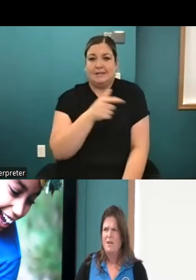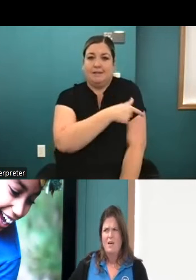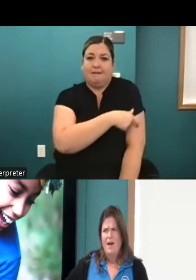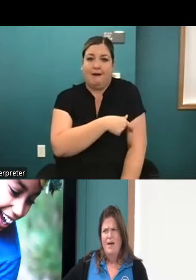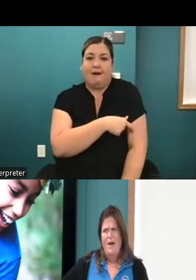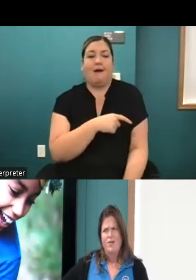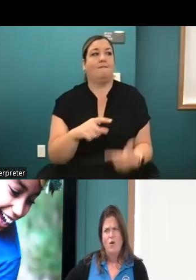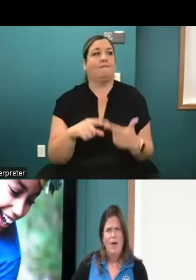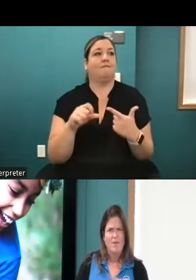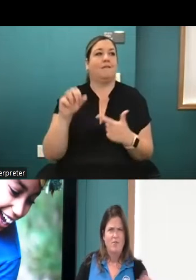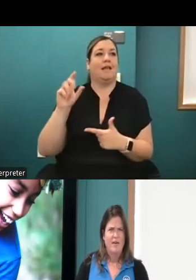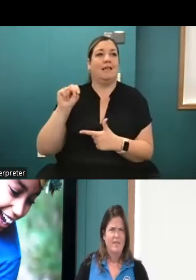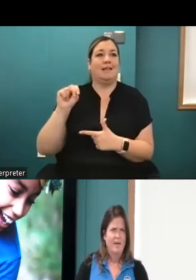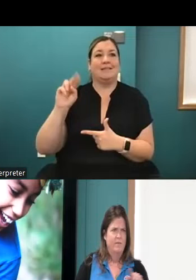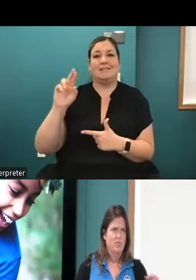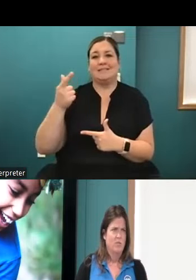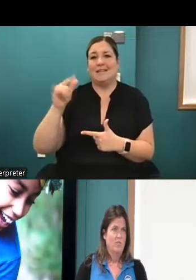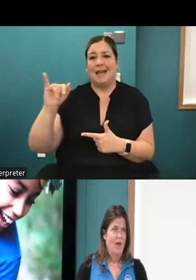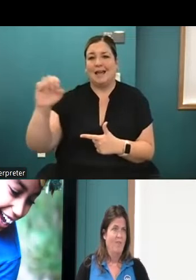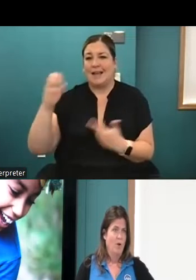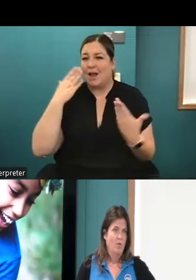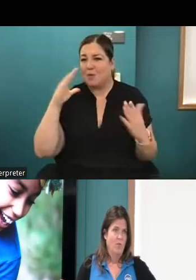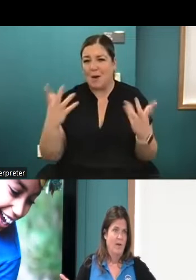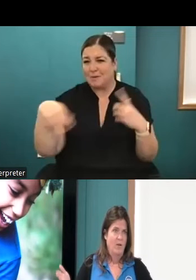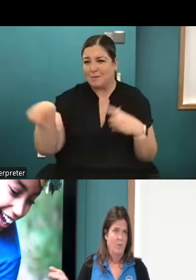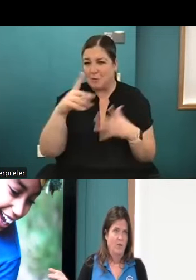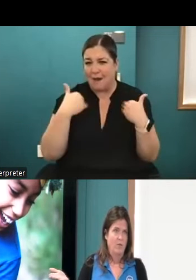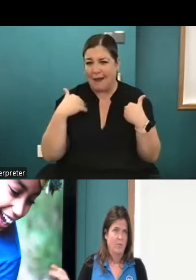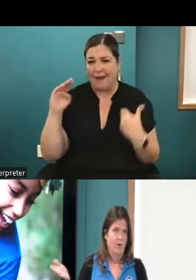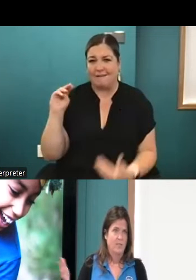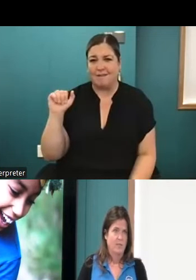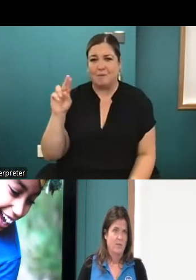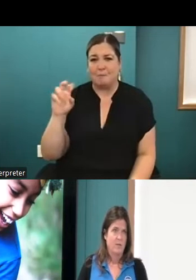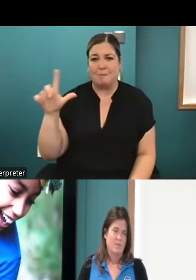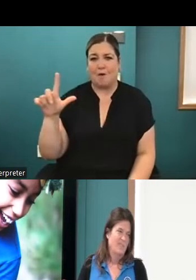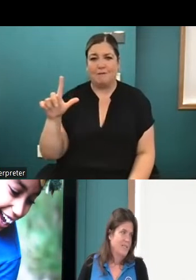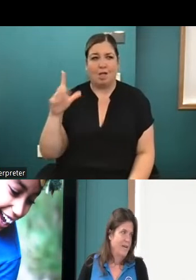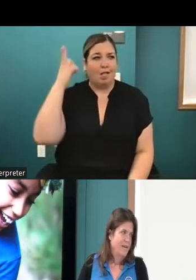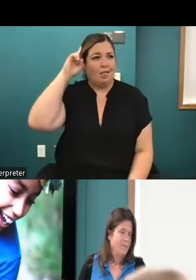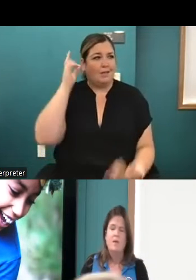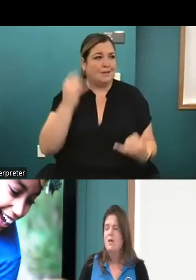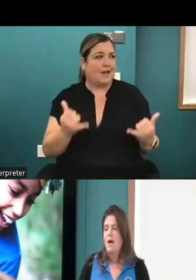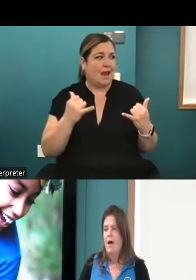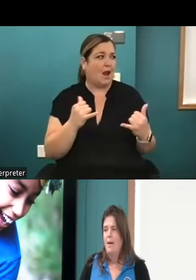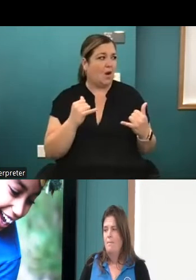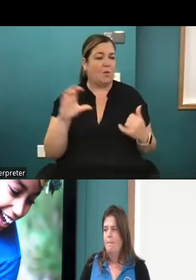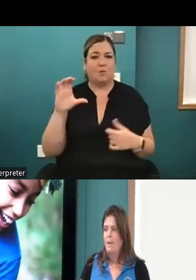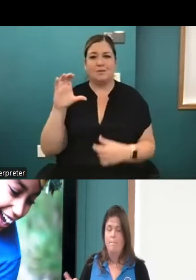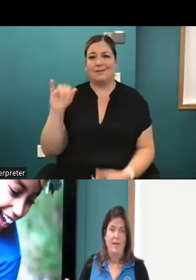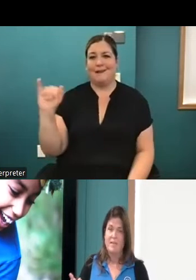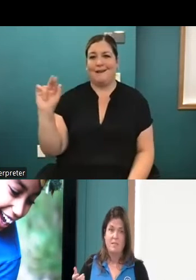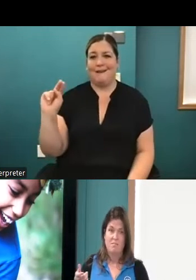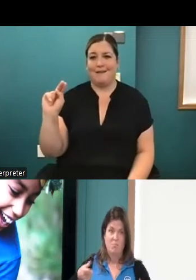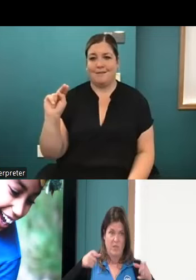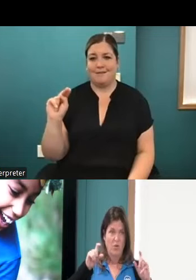Snuggie. I don't know how many of you guys have students who have Marvel right now, the Marvel processor, the Sky CIM.